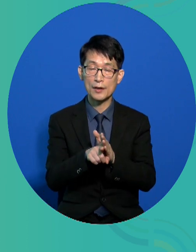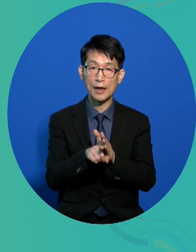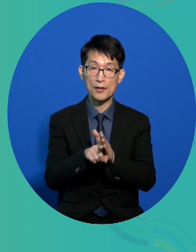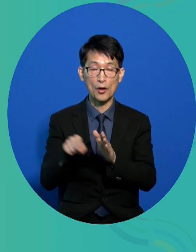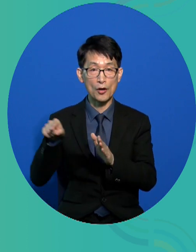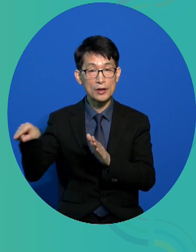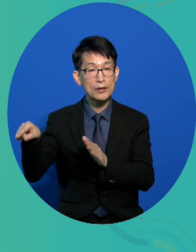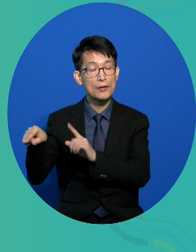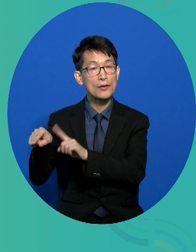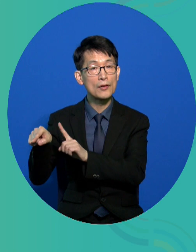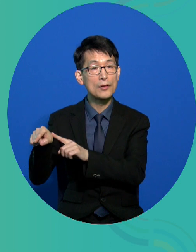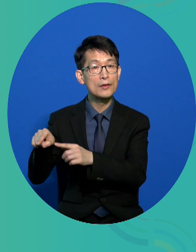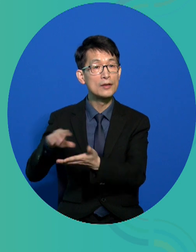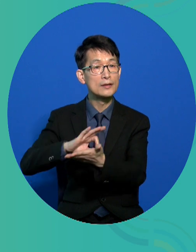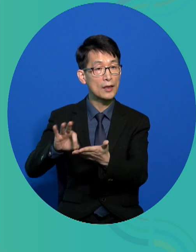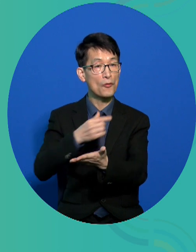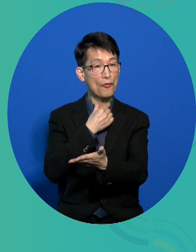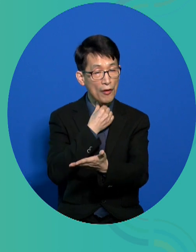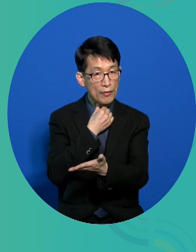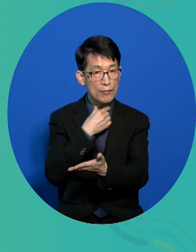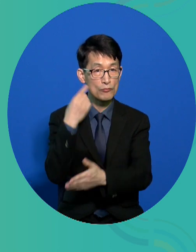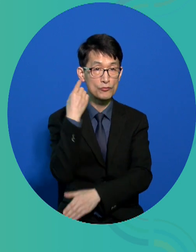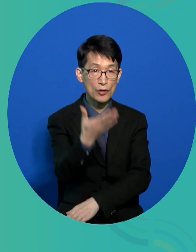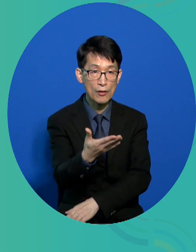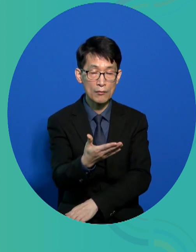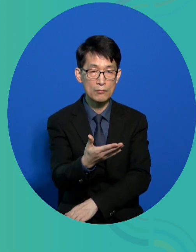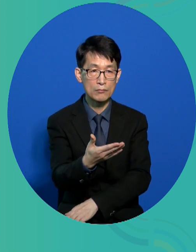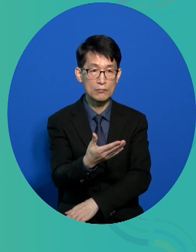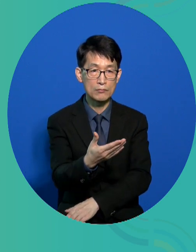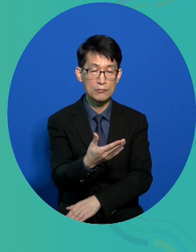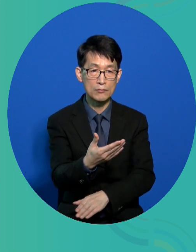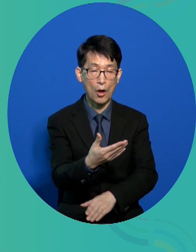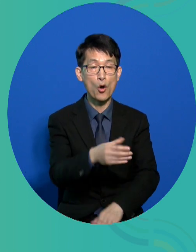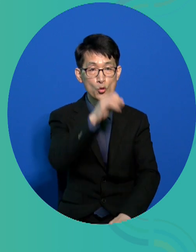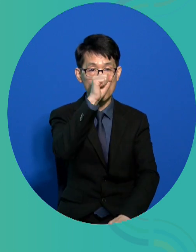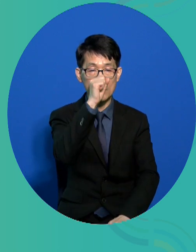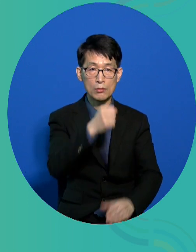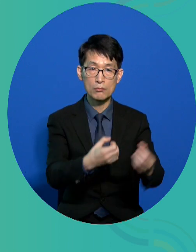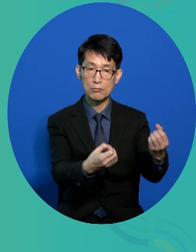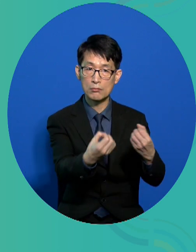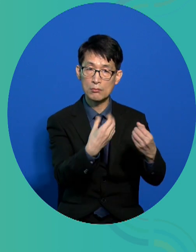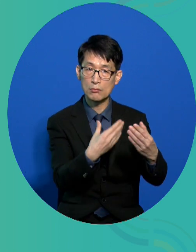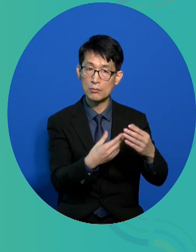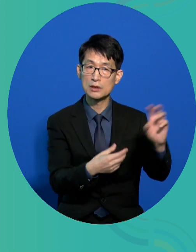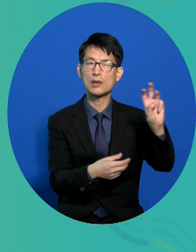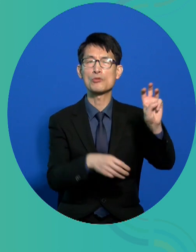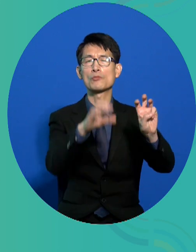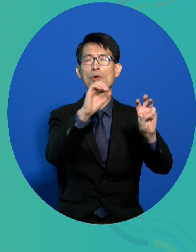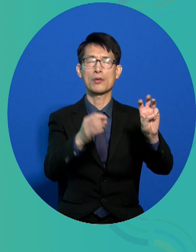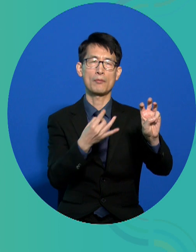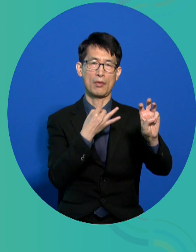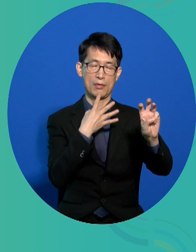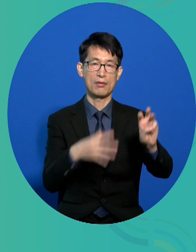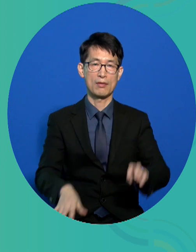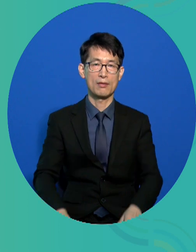So when asked about the usability of this mobility platform, only 30% said that they will be willing to